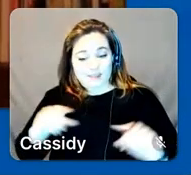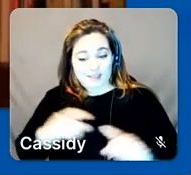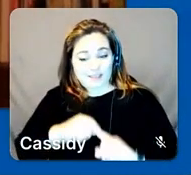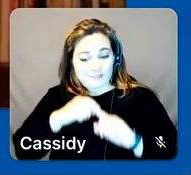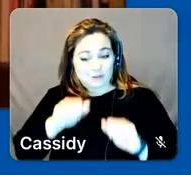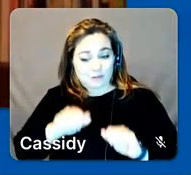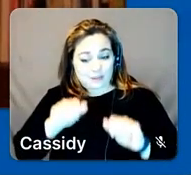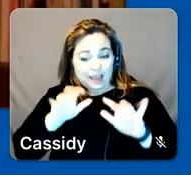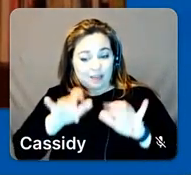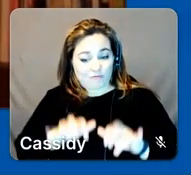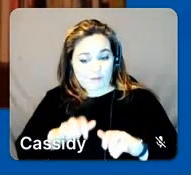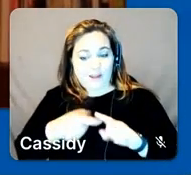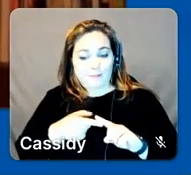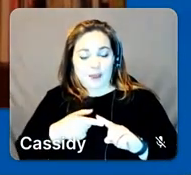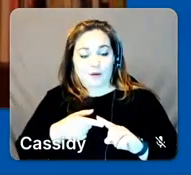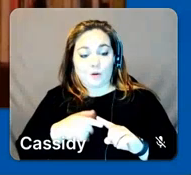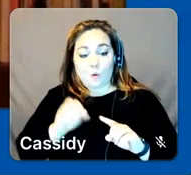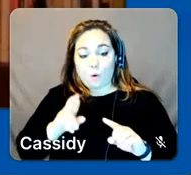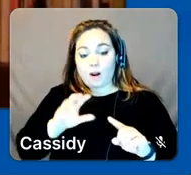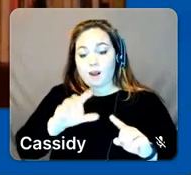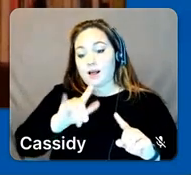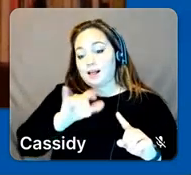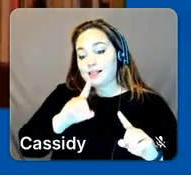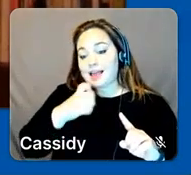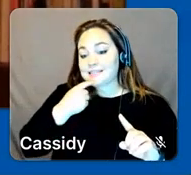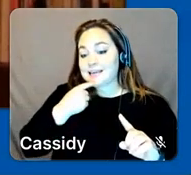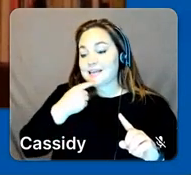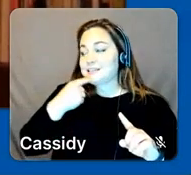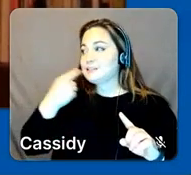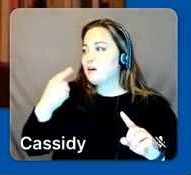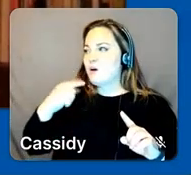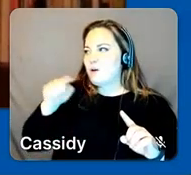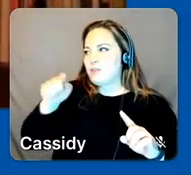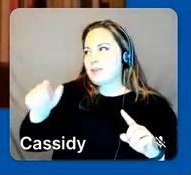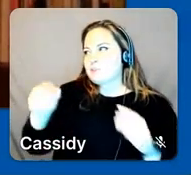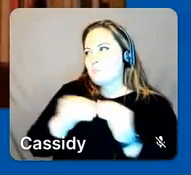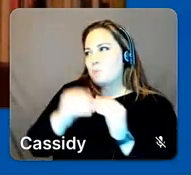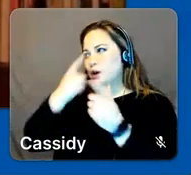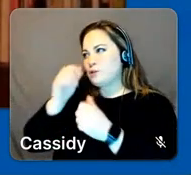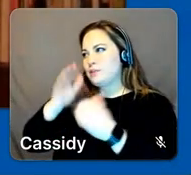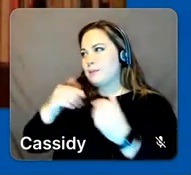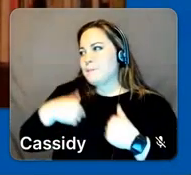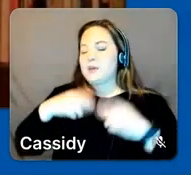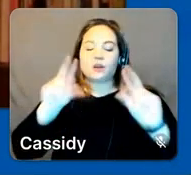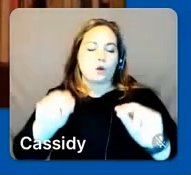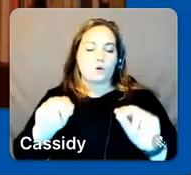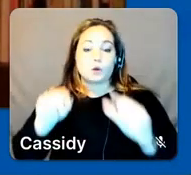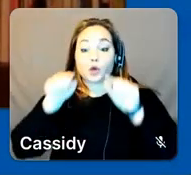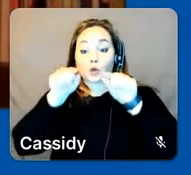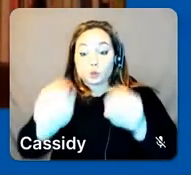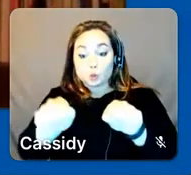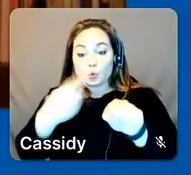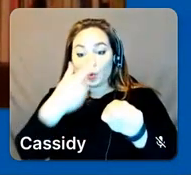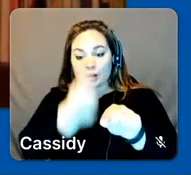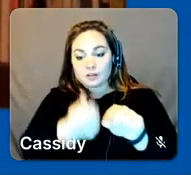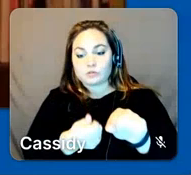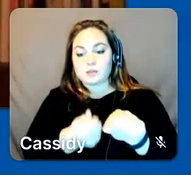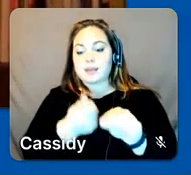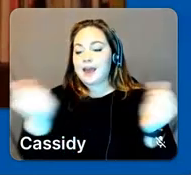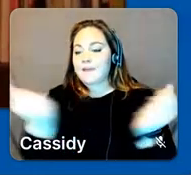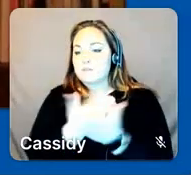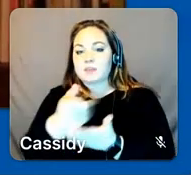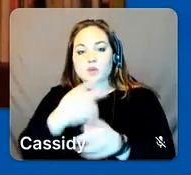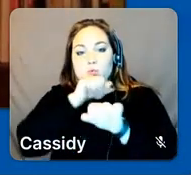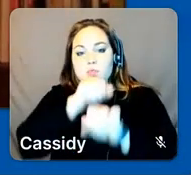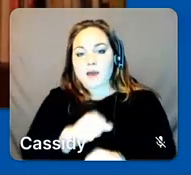that they need to, like Clyde was talking about, step outside and find something more interesting. And no. You are what's interesting. The stuff you love, the